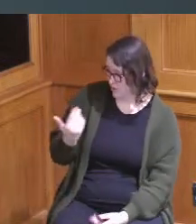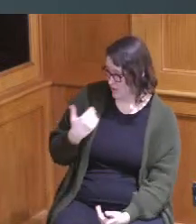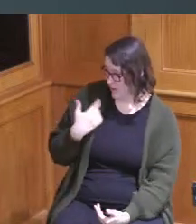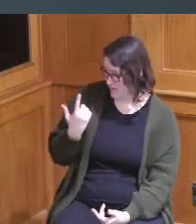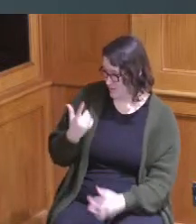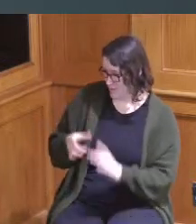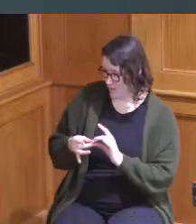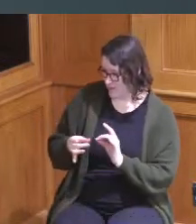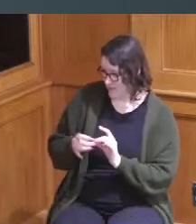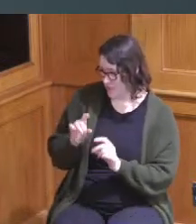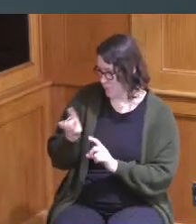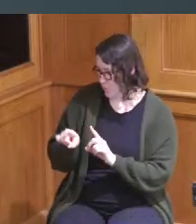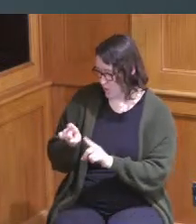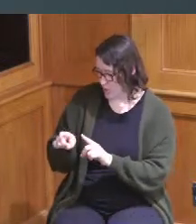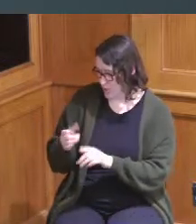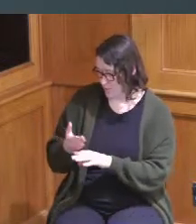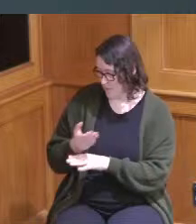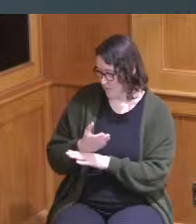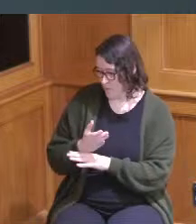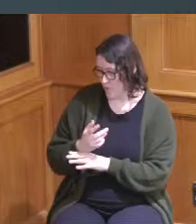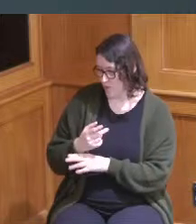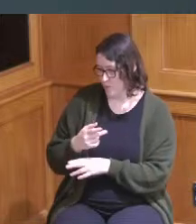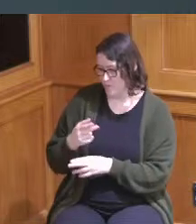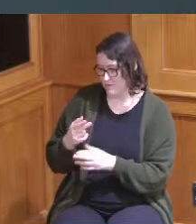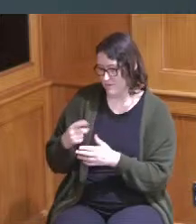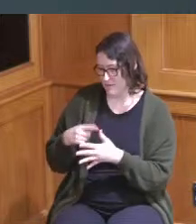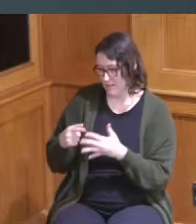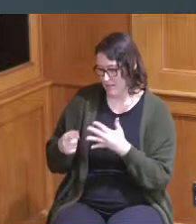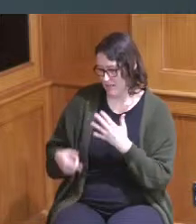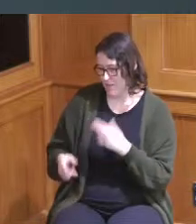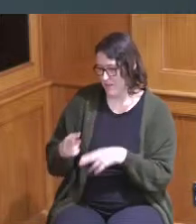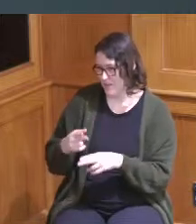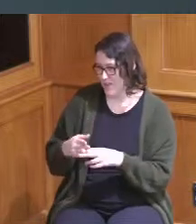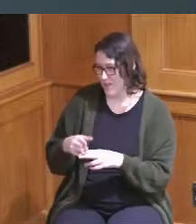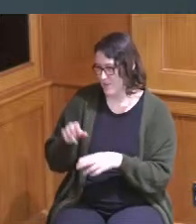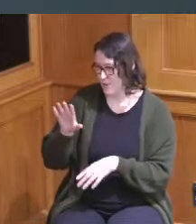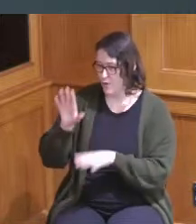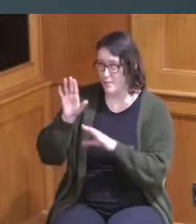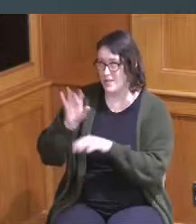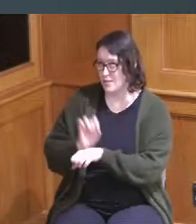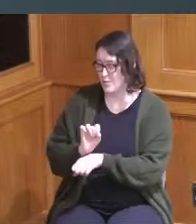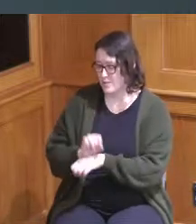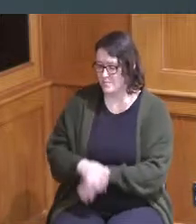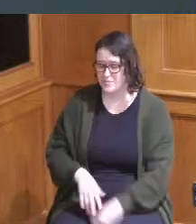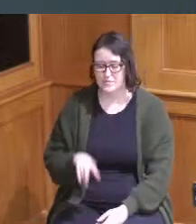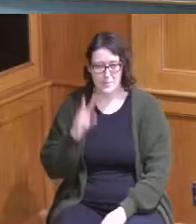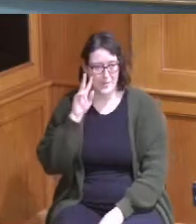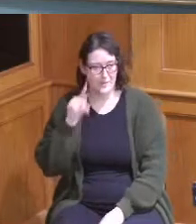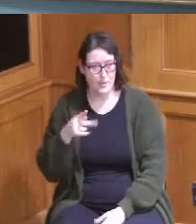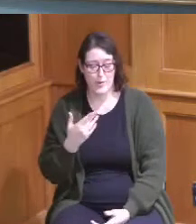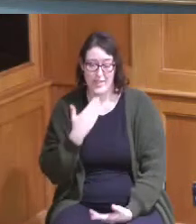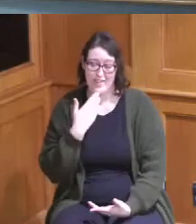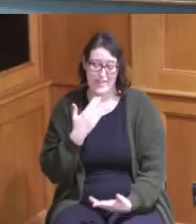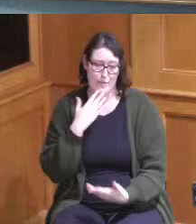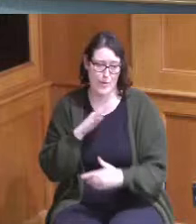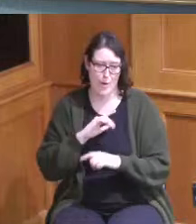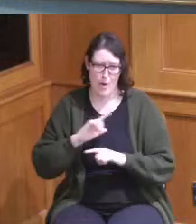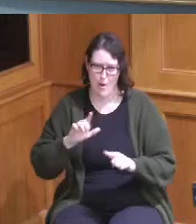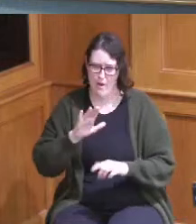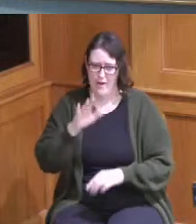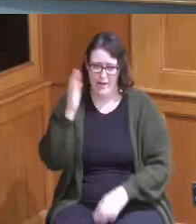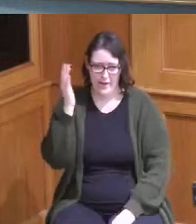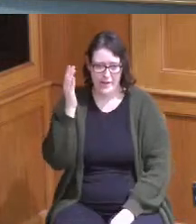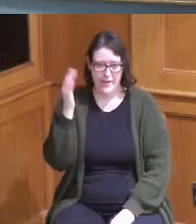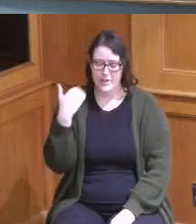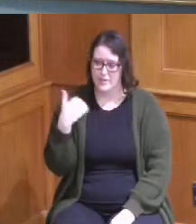like to ask or say before we go into the great work of Cradle Cincinnati? Well, I thank you all for the presentation.